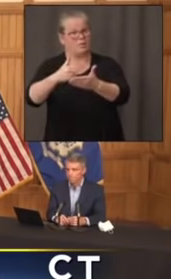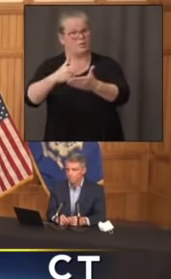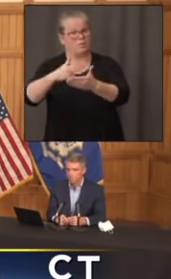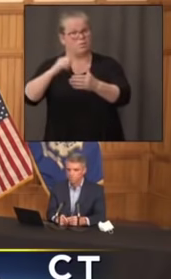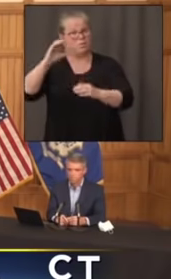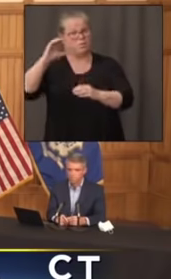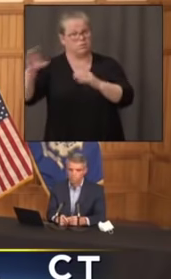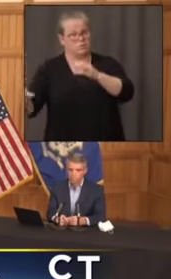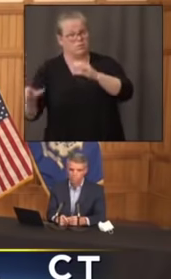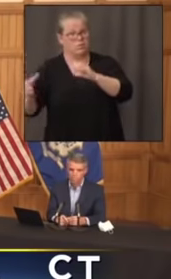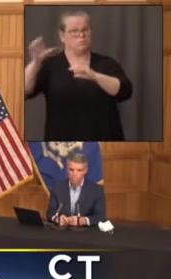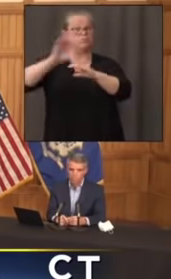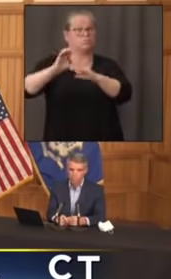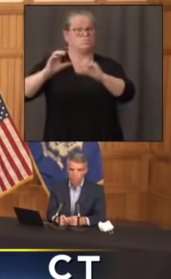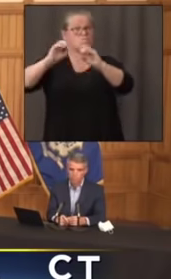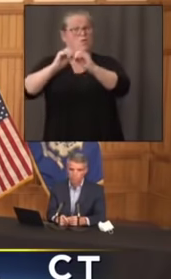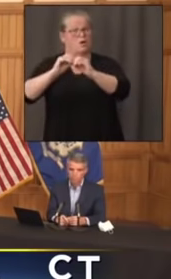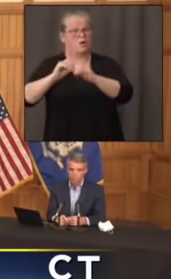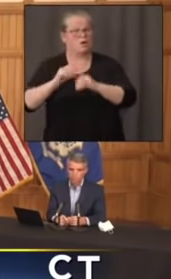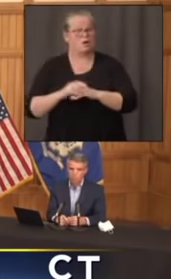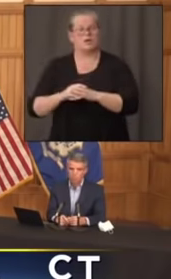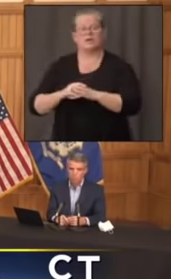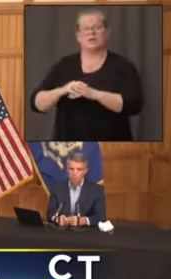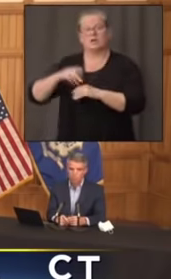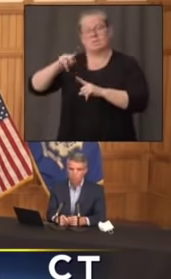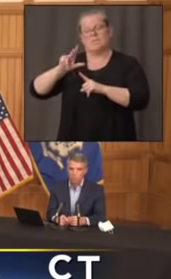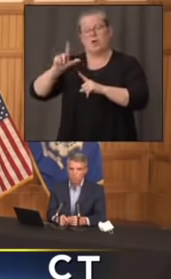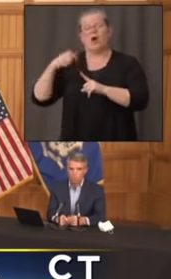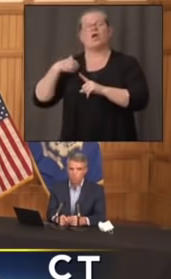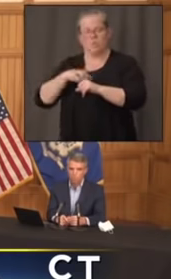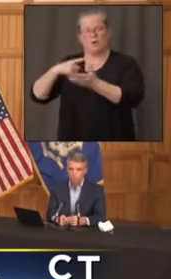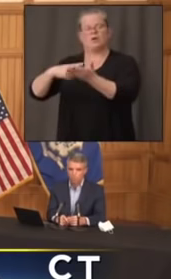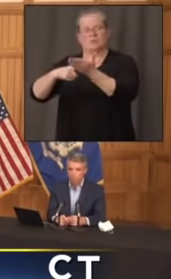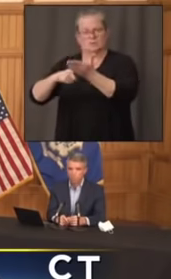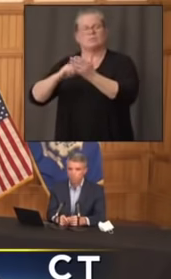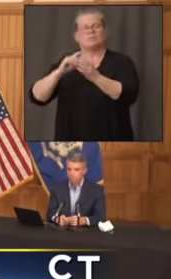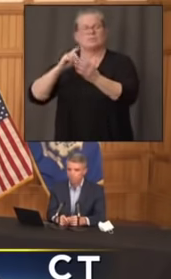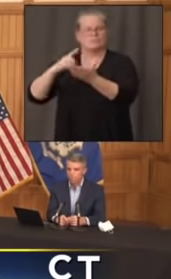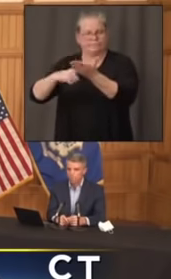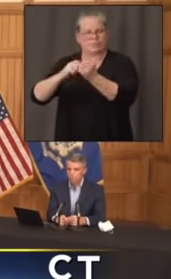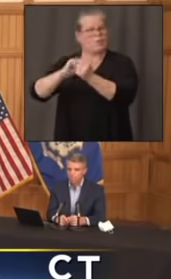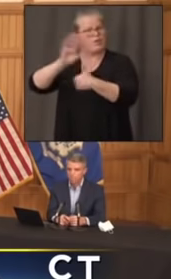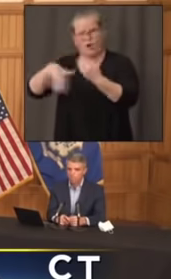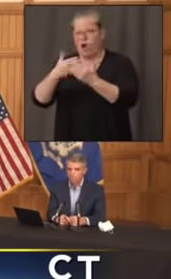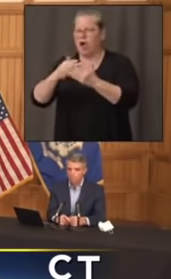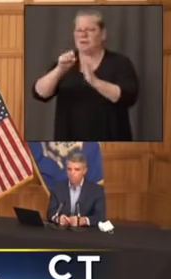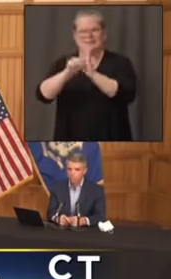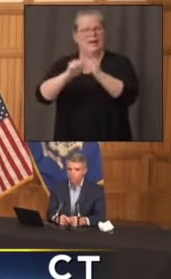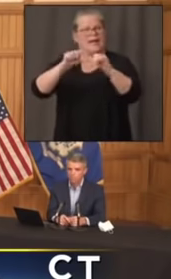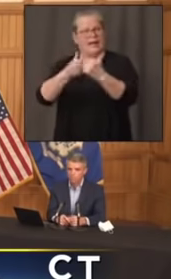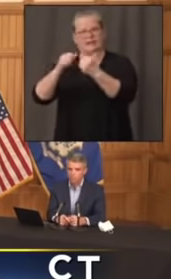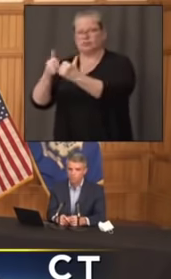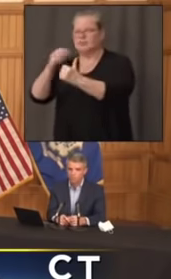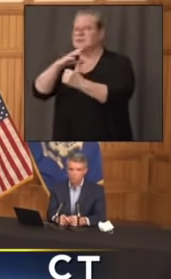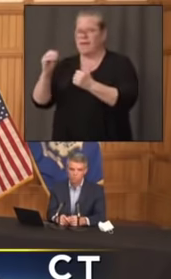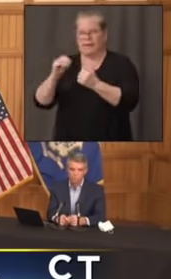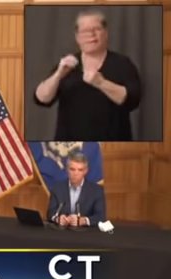continuing conversations with all our agencies and the judicial branch as it deals with COVID-related expenses. As you